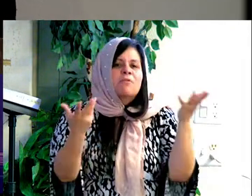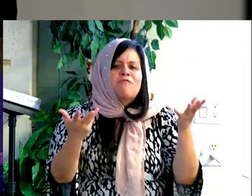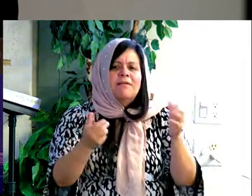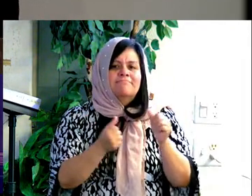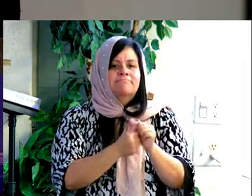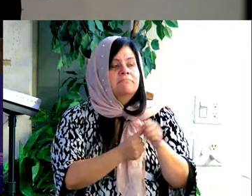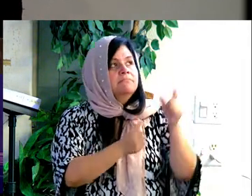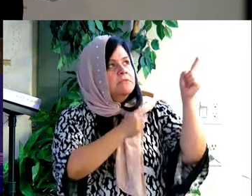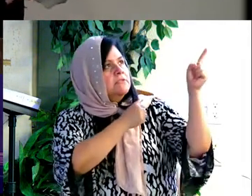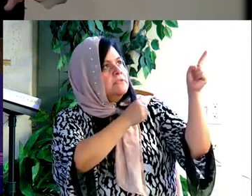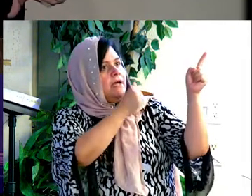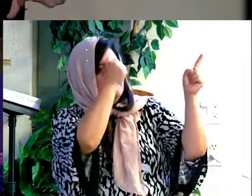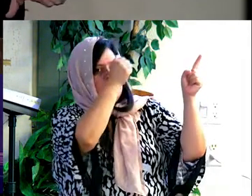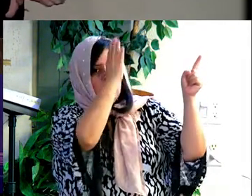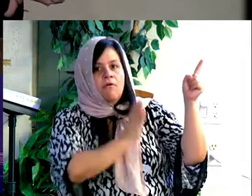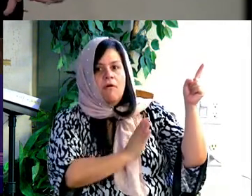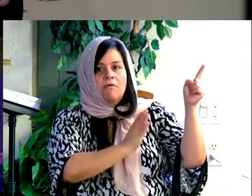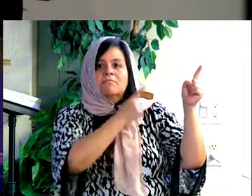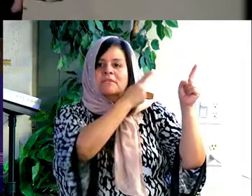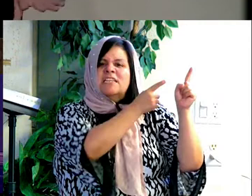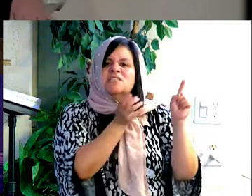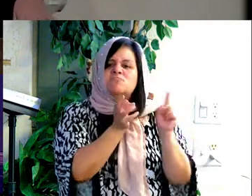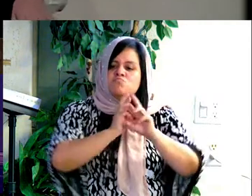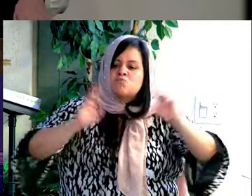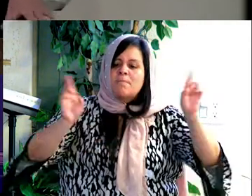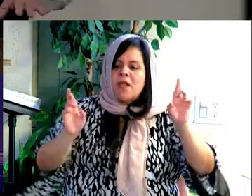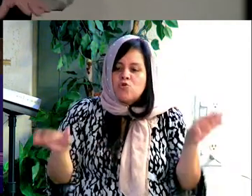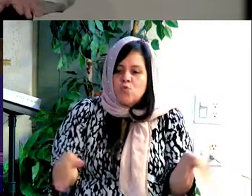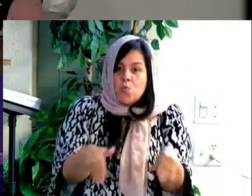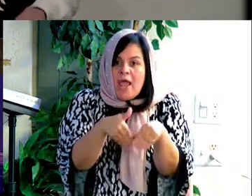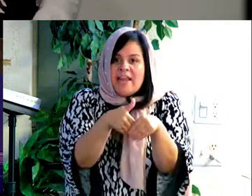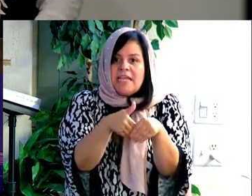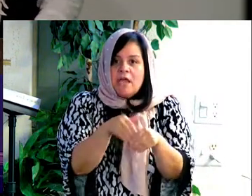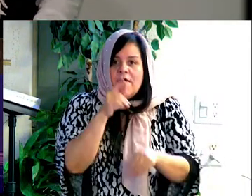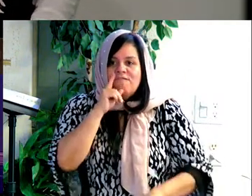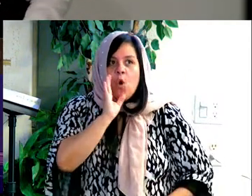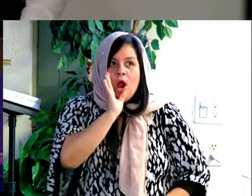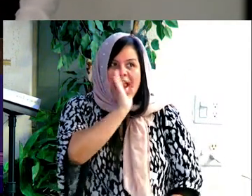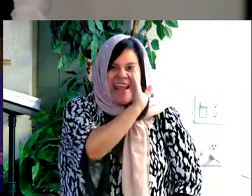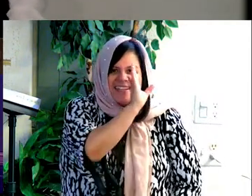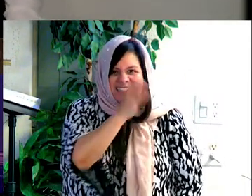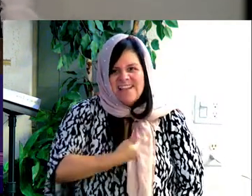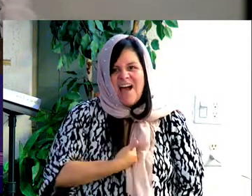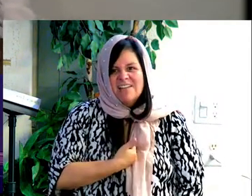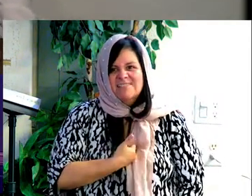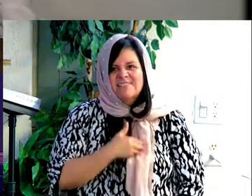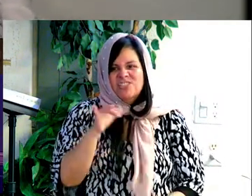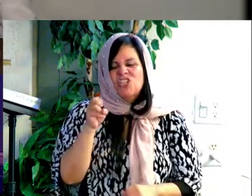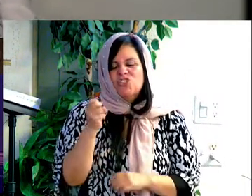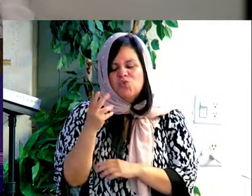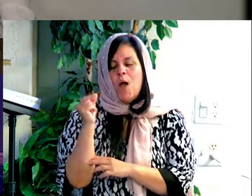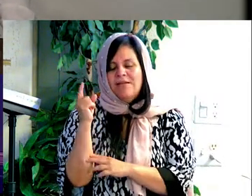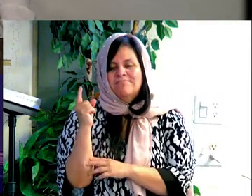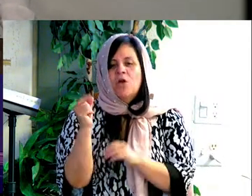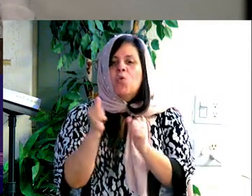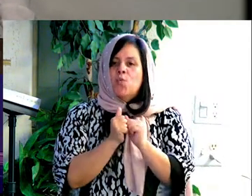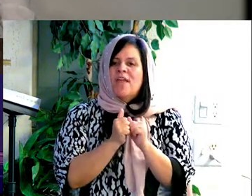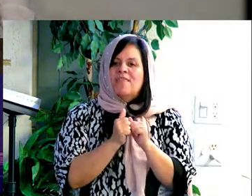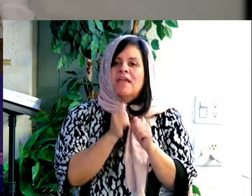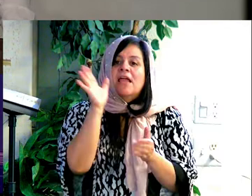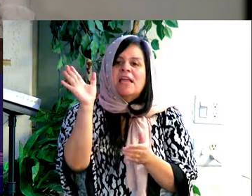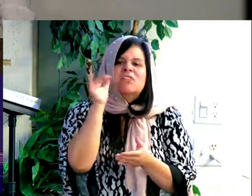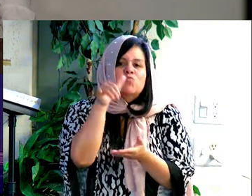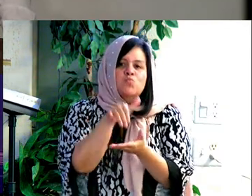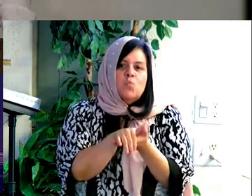these illusions to the wedding. Tenemos esas ilusiones, pensamientos sobre la boda.